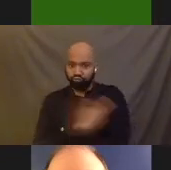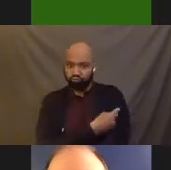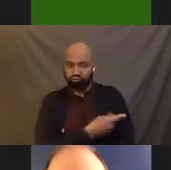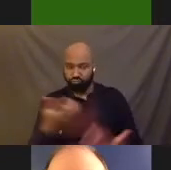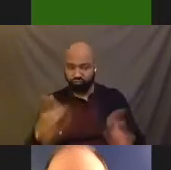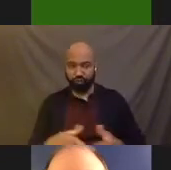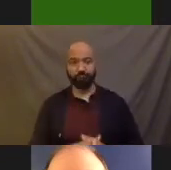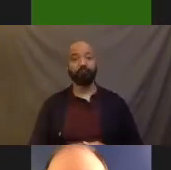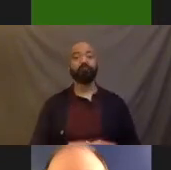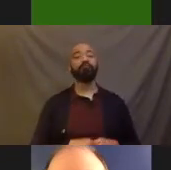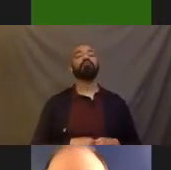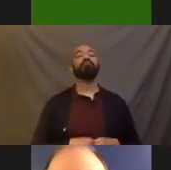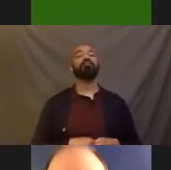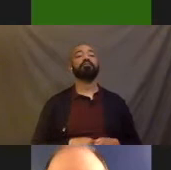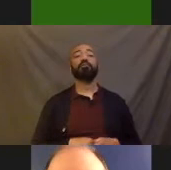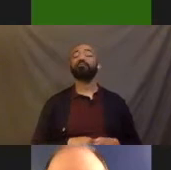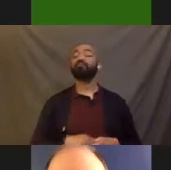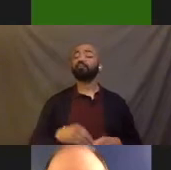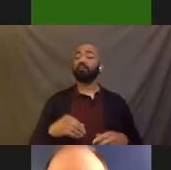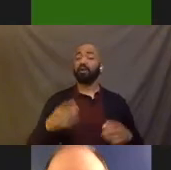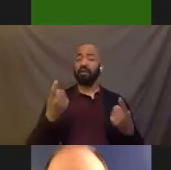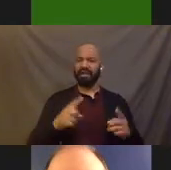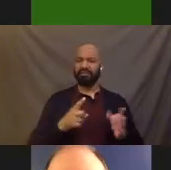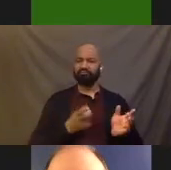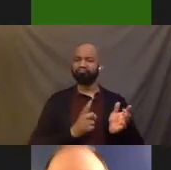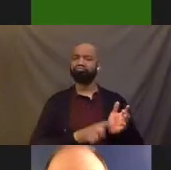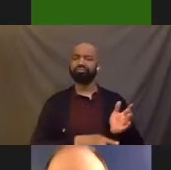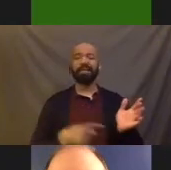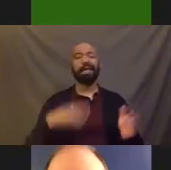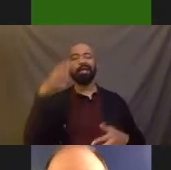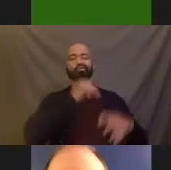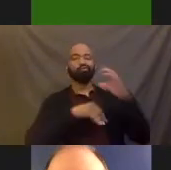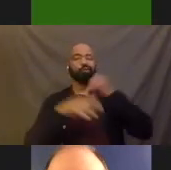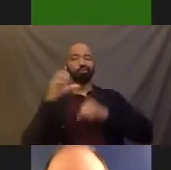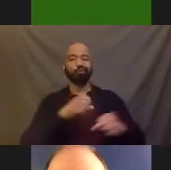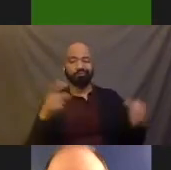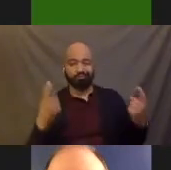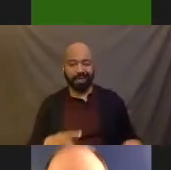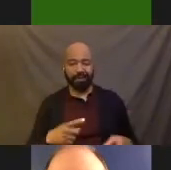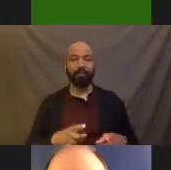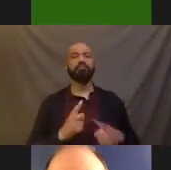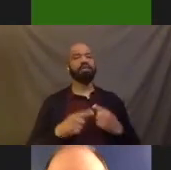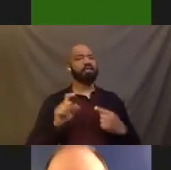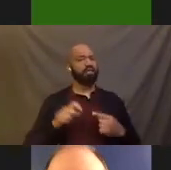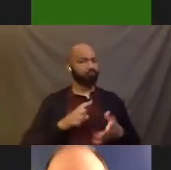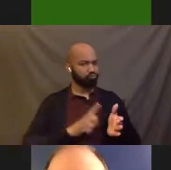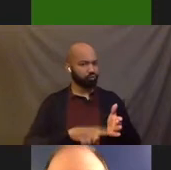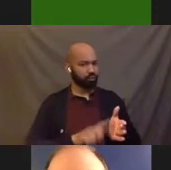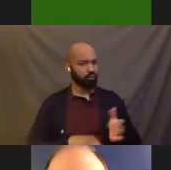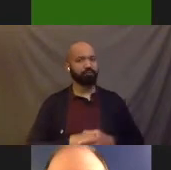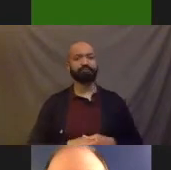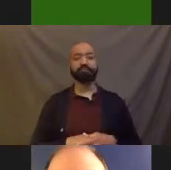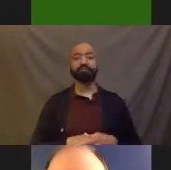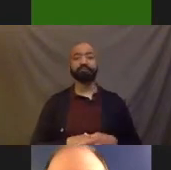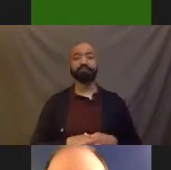was looking at this information, I made some assumptions. So it was 15 people. They